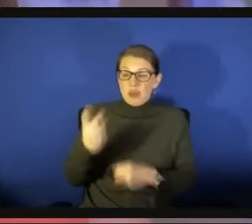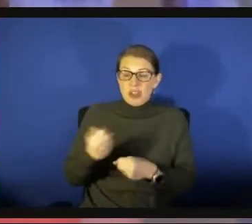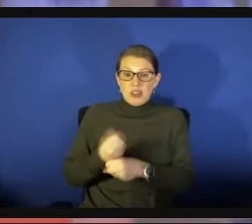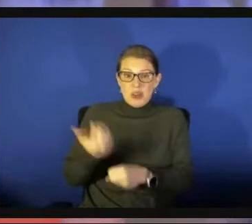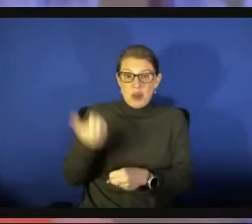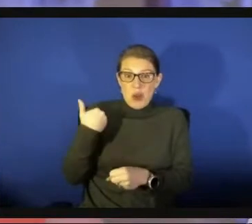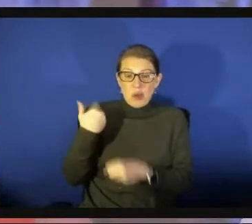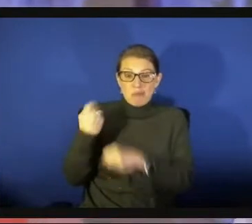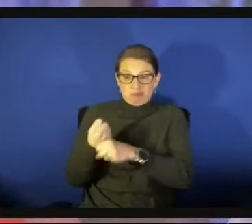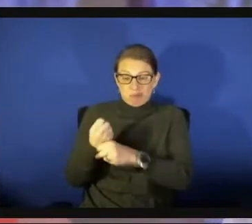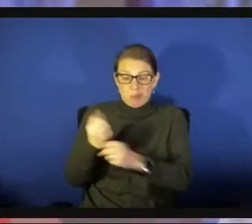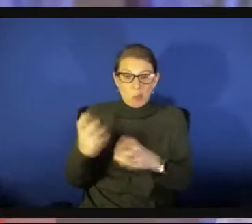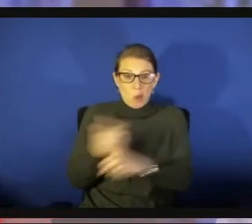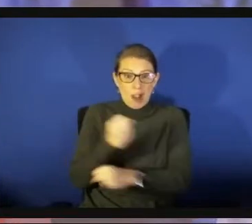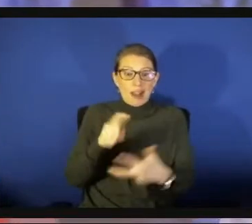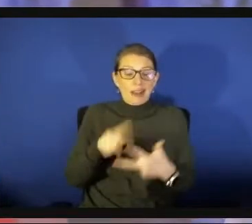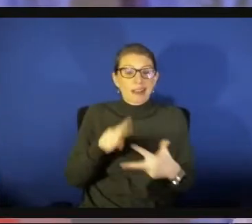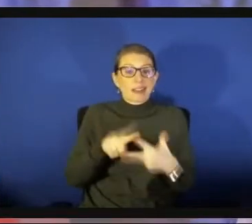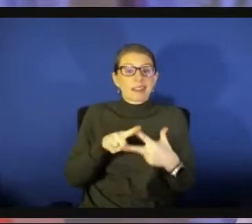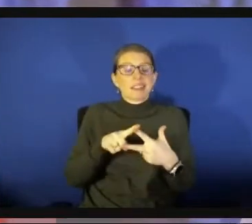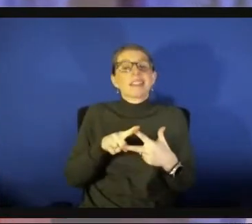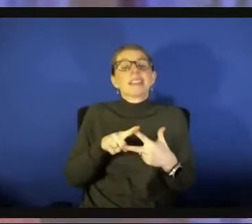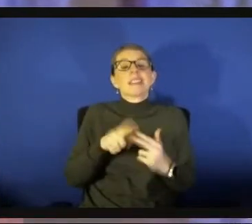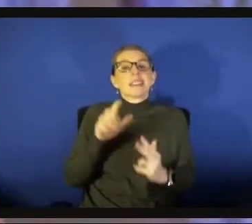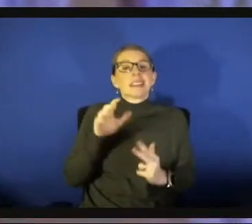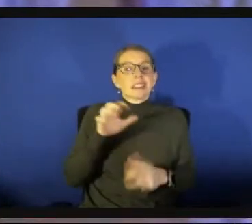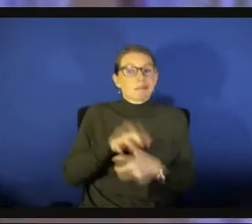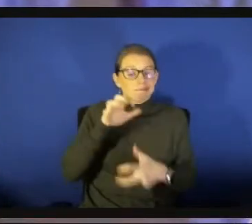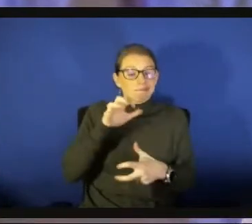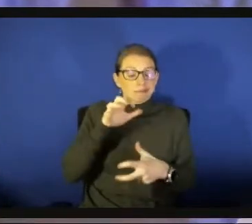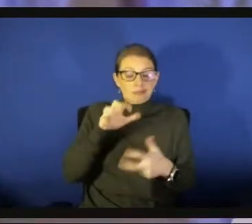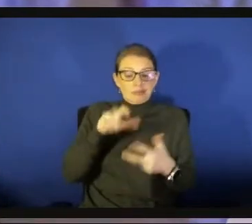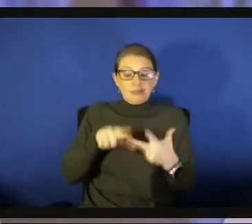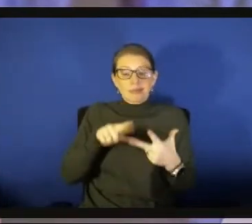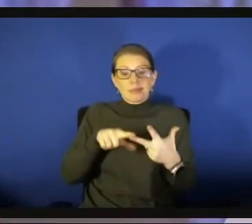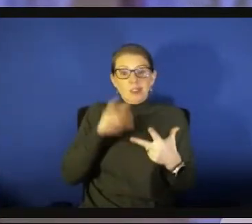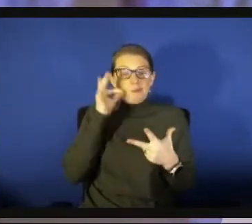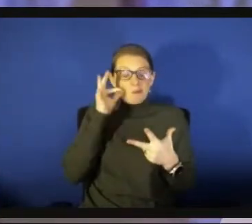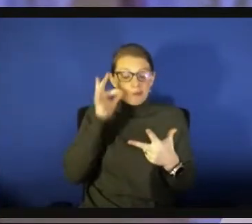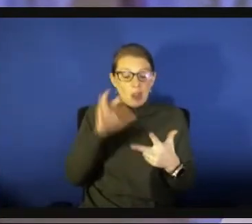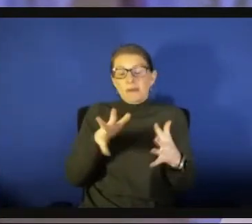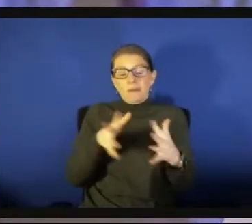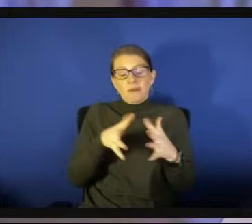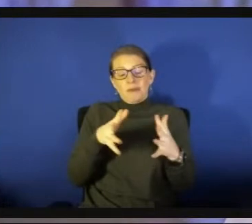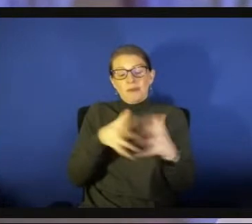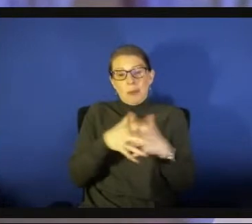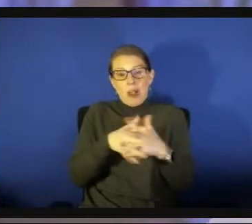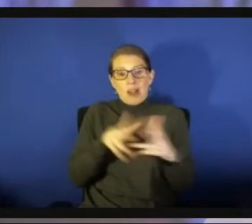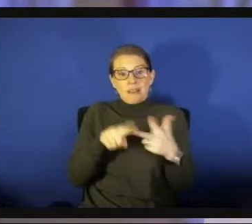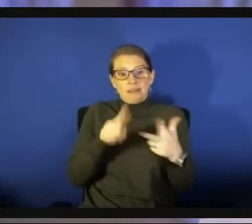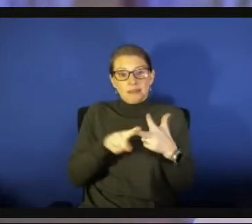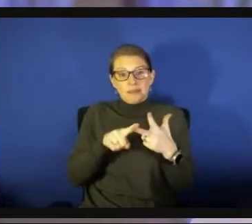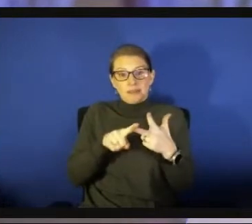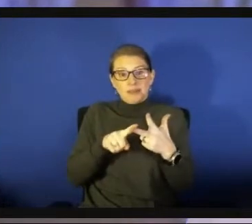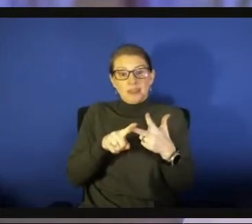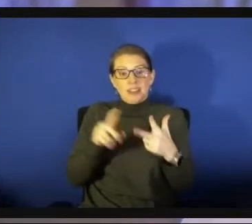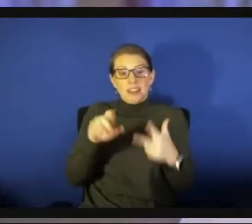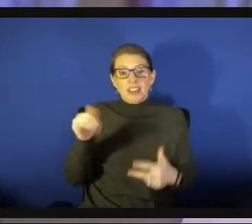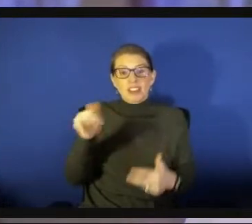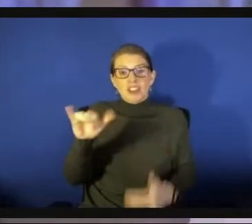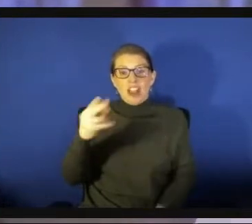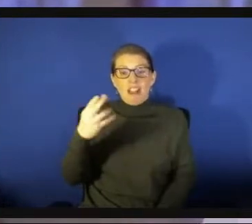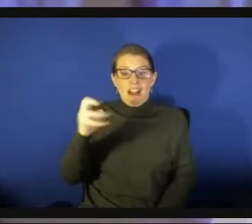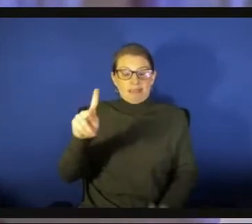basketball team that's going to win the championship next Monday. Yep. And what that takes is the right facility and the right people. The